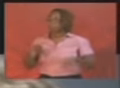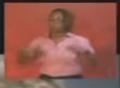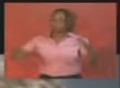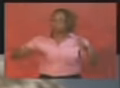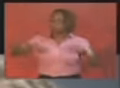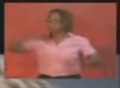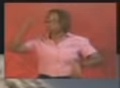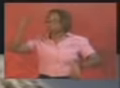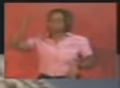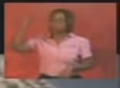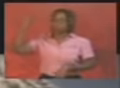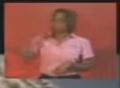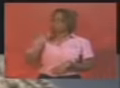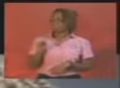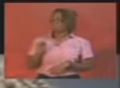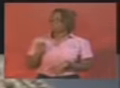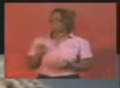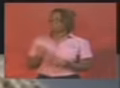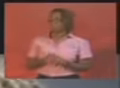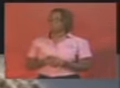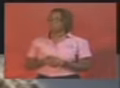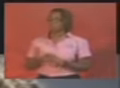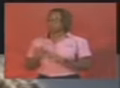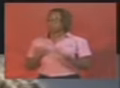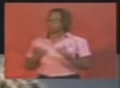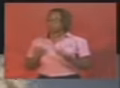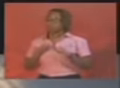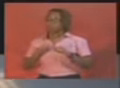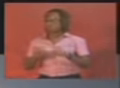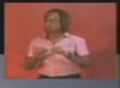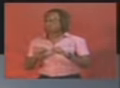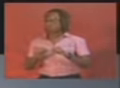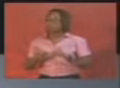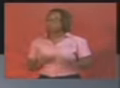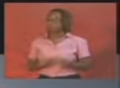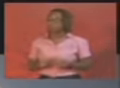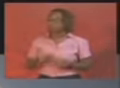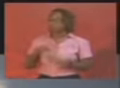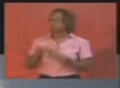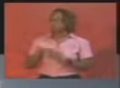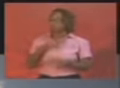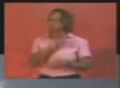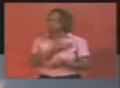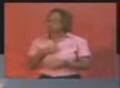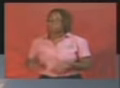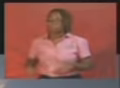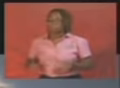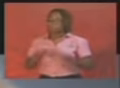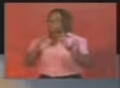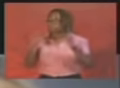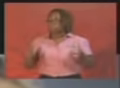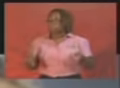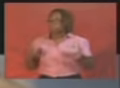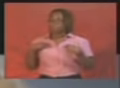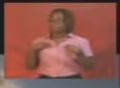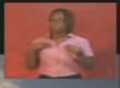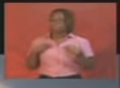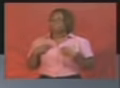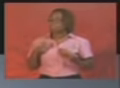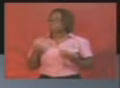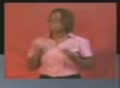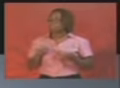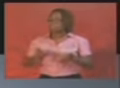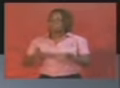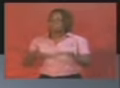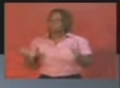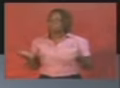spaces, yet we're having these events in Queen's Hall. How is that? Those are my 2 questions.